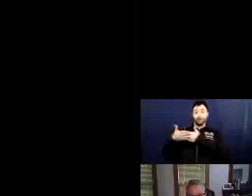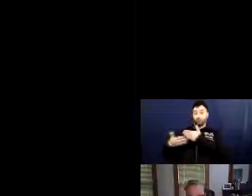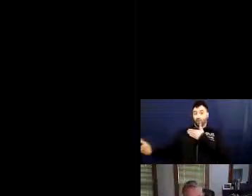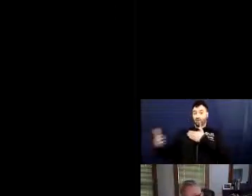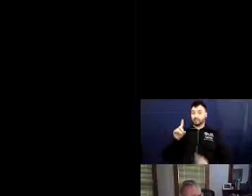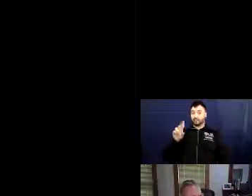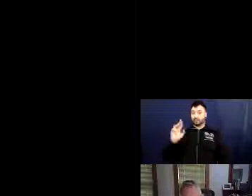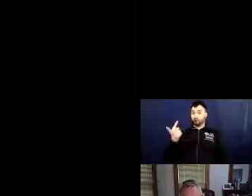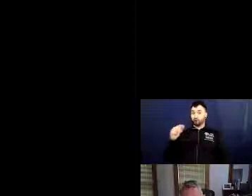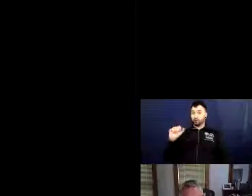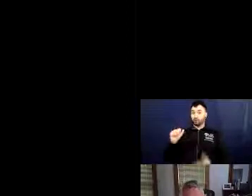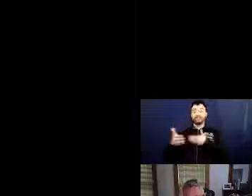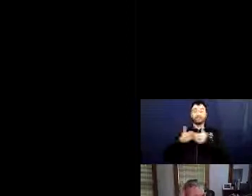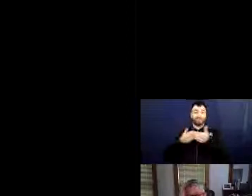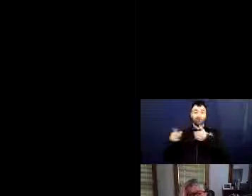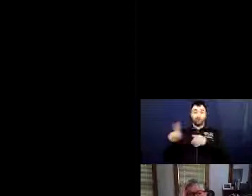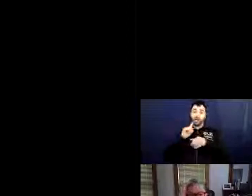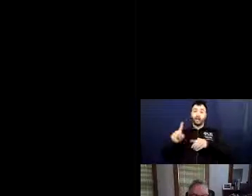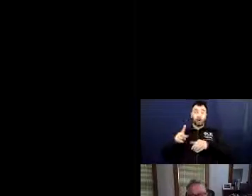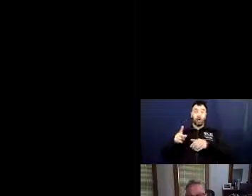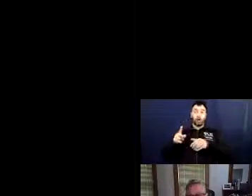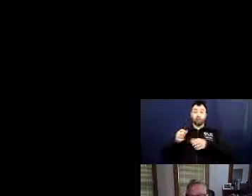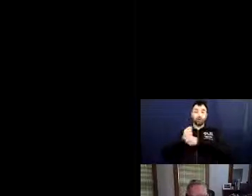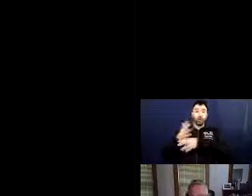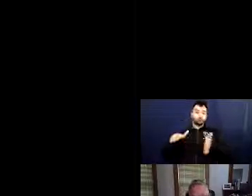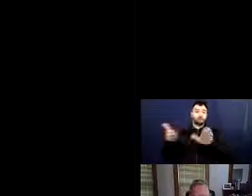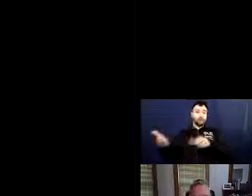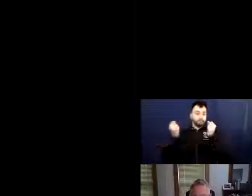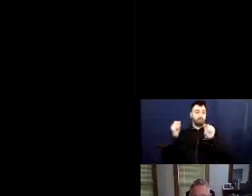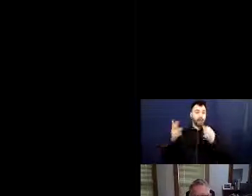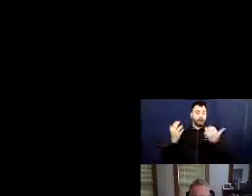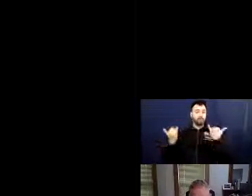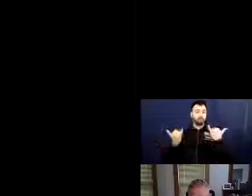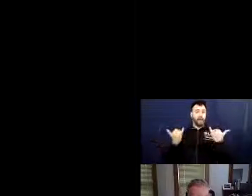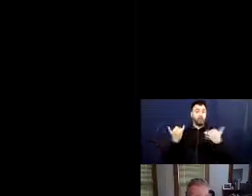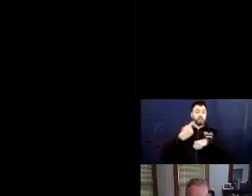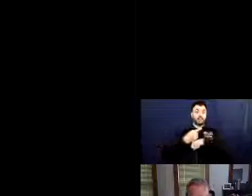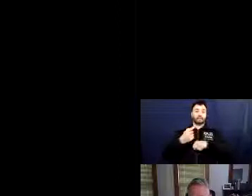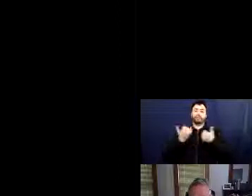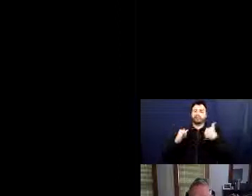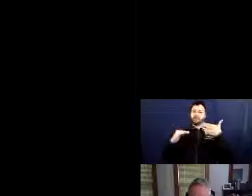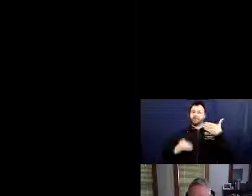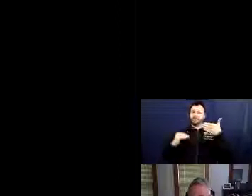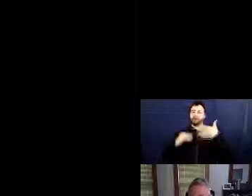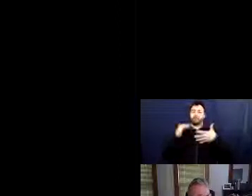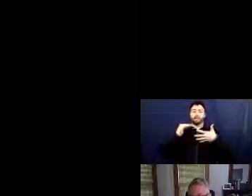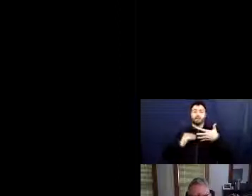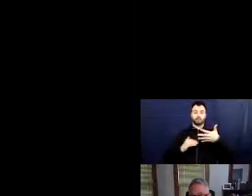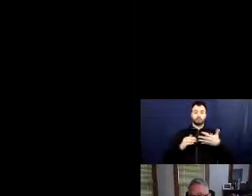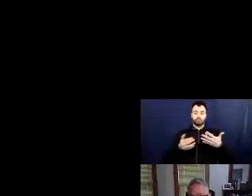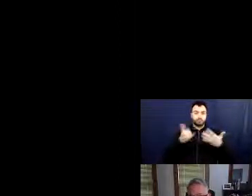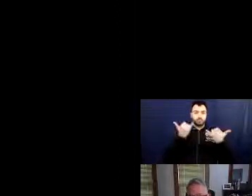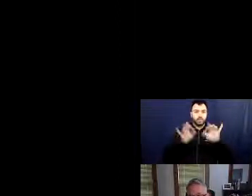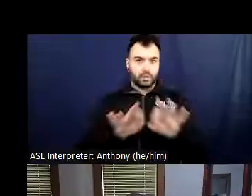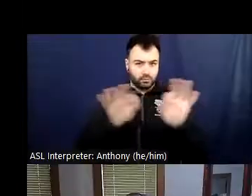even though they're leading causes of death today, they're far down the list. And they're still important, of course. Losing 100,000 people a